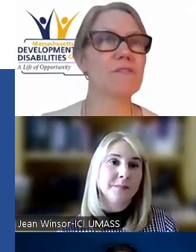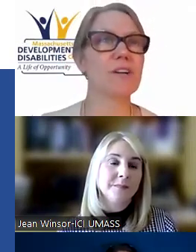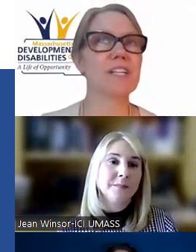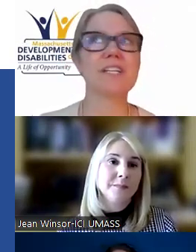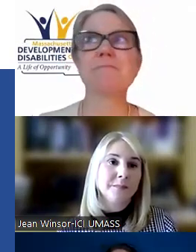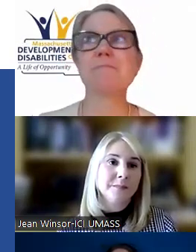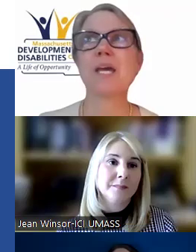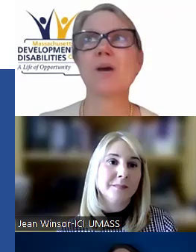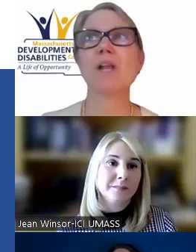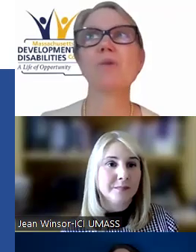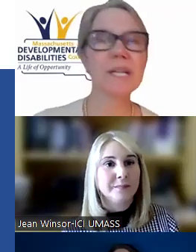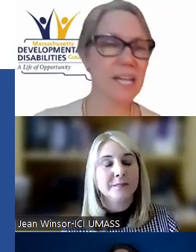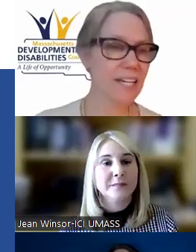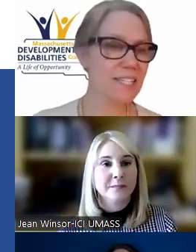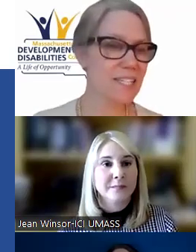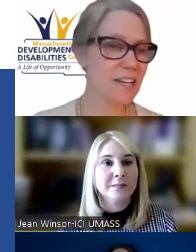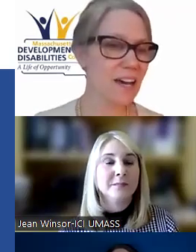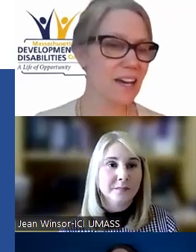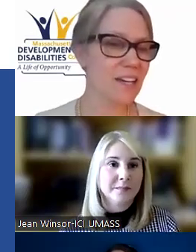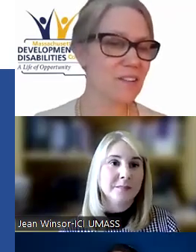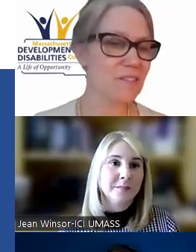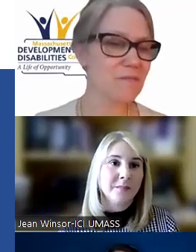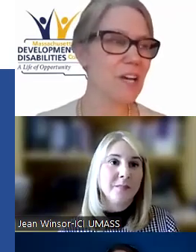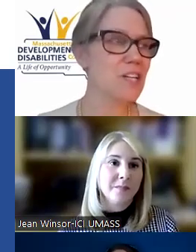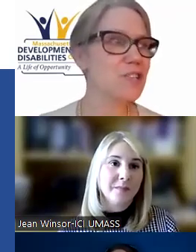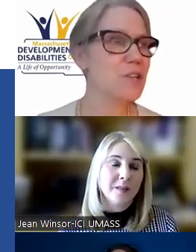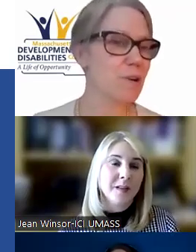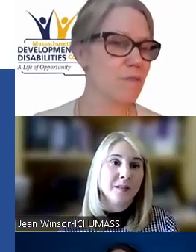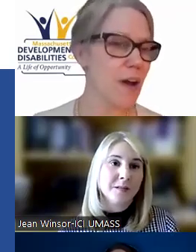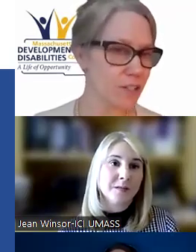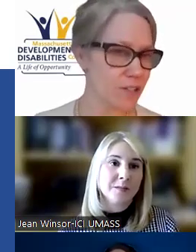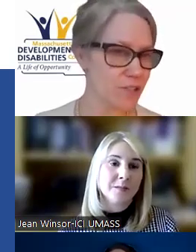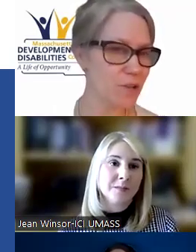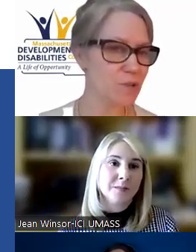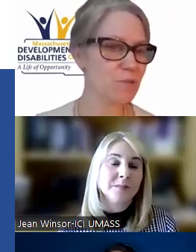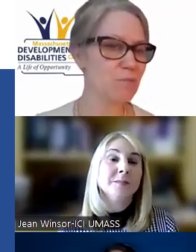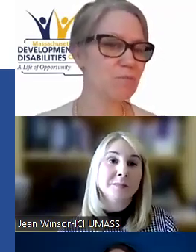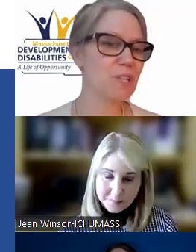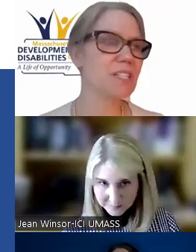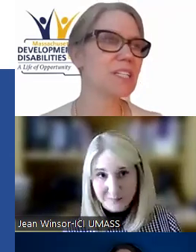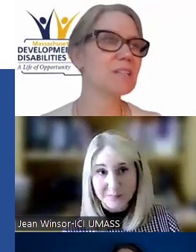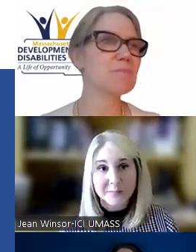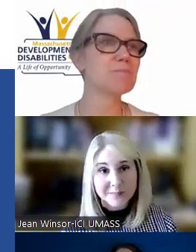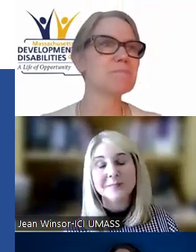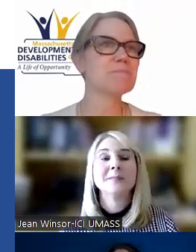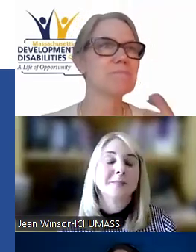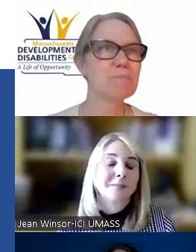are very well-organized vendors and providers who